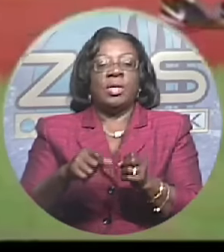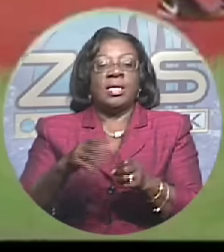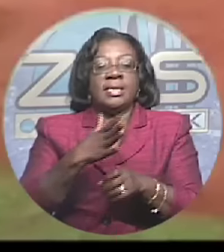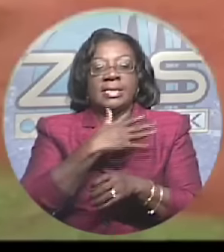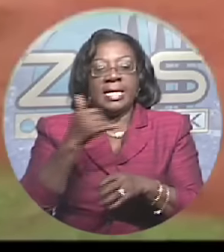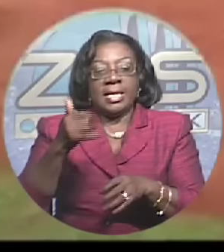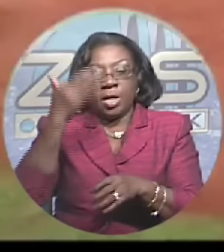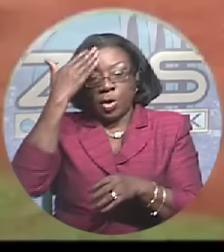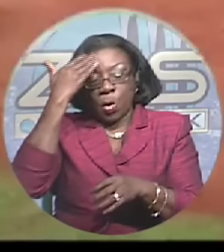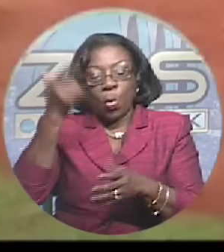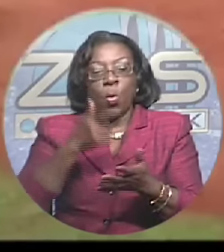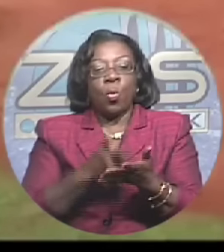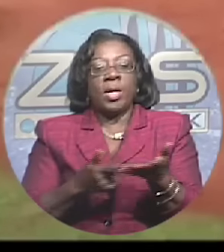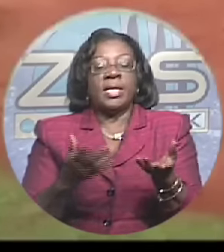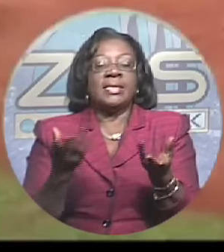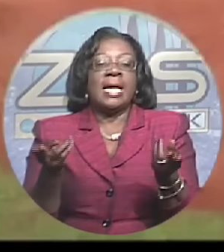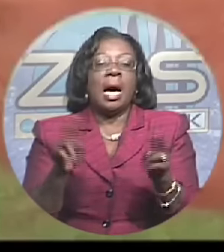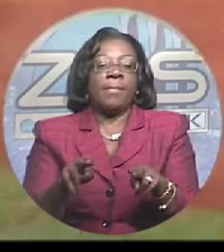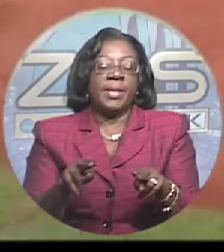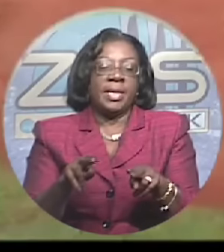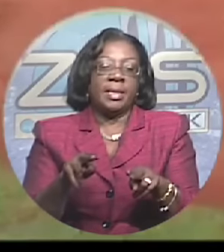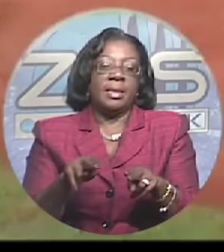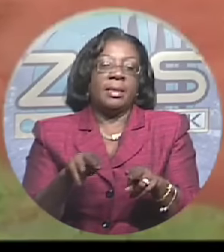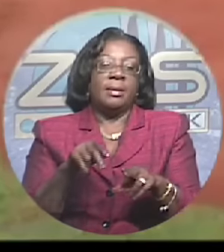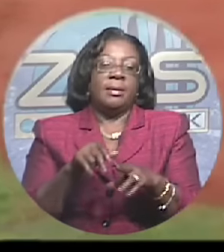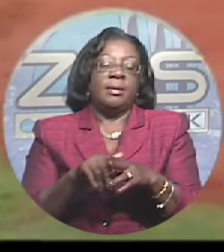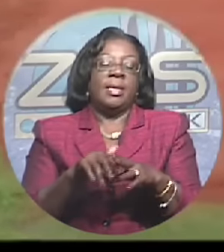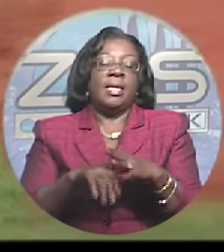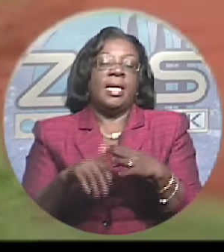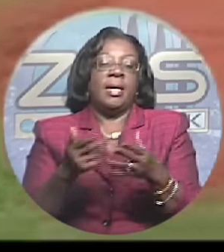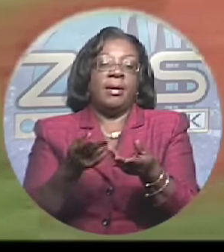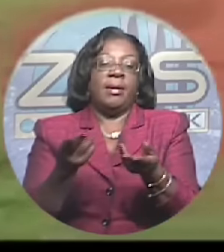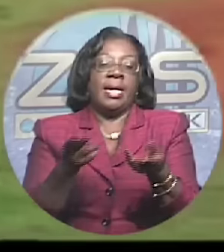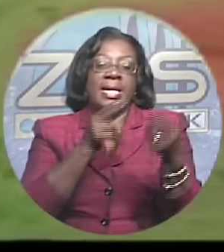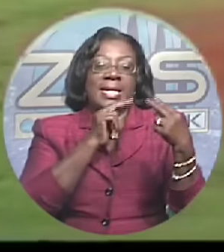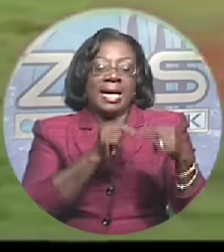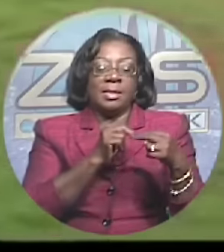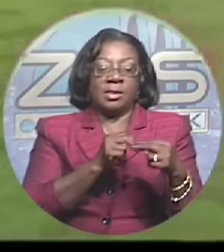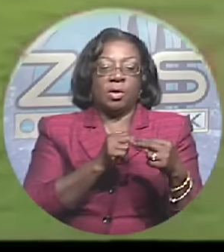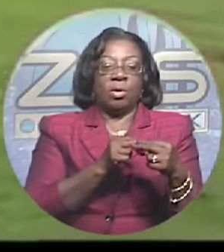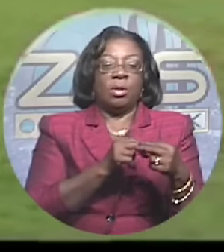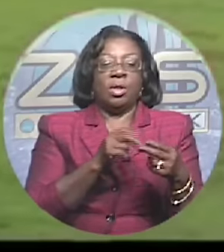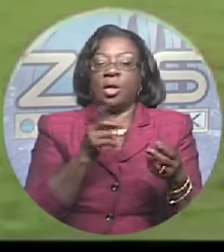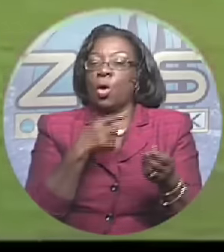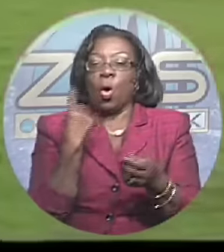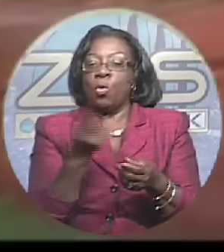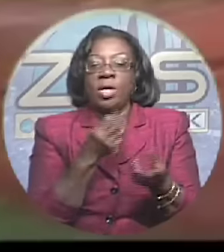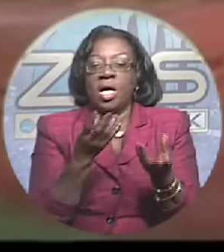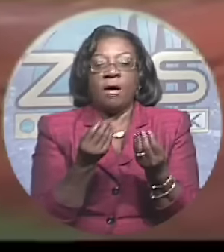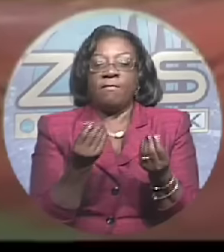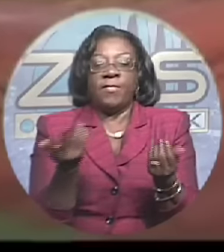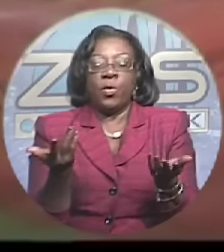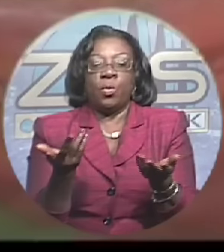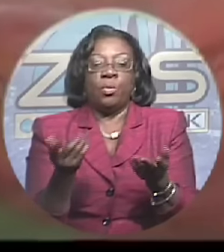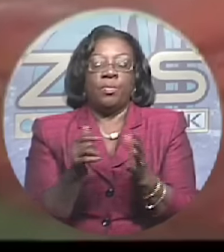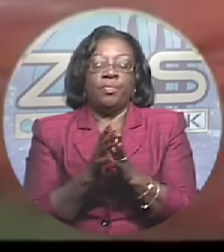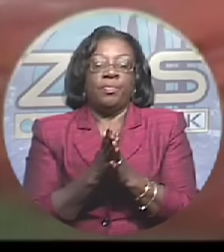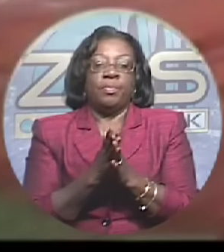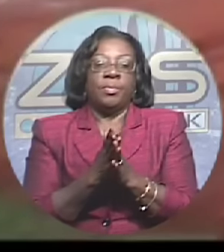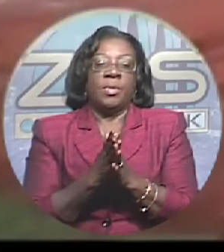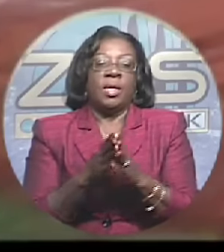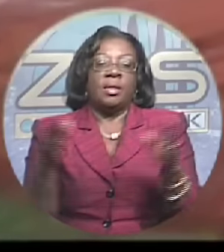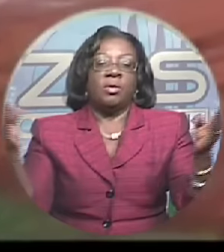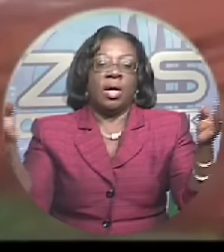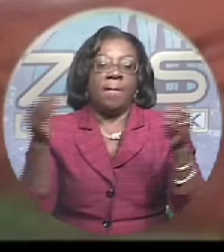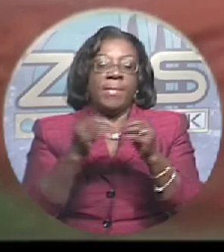support is about to come to them. And so that's what we wanted to encompass, and not just having a select few of individuals. First order of business, meet with